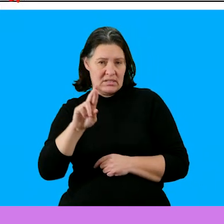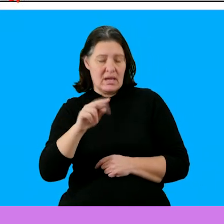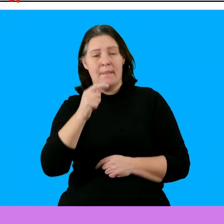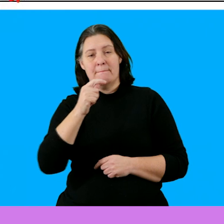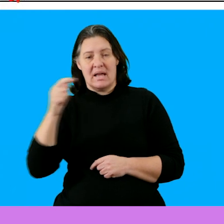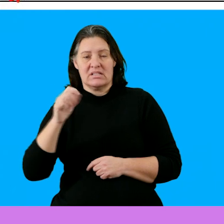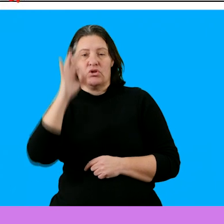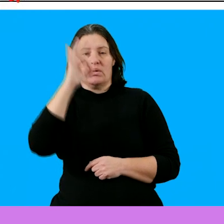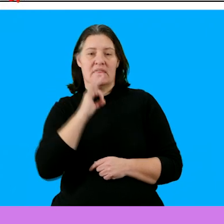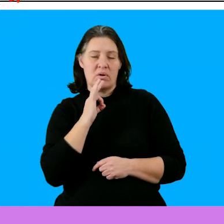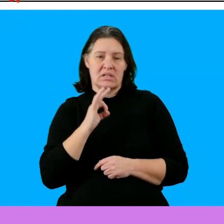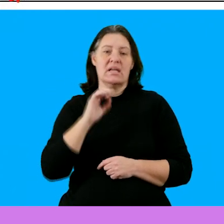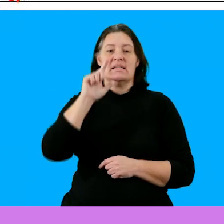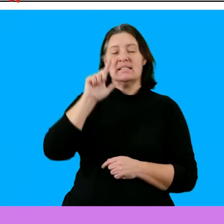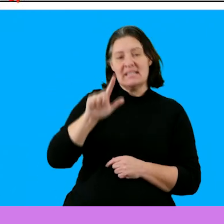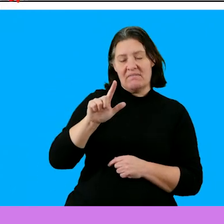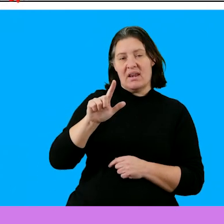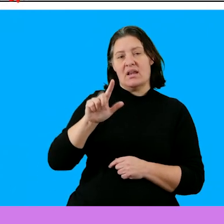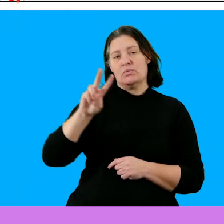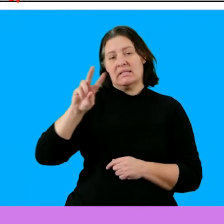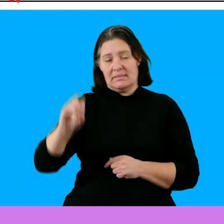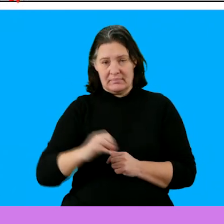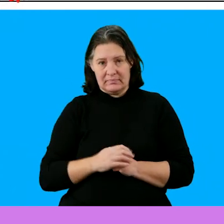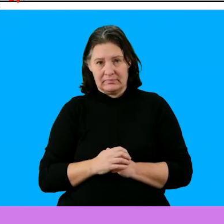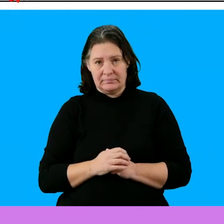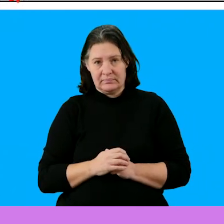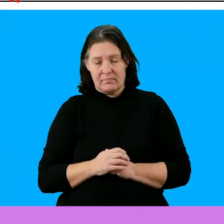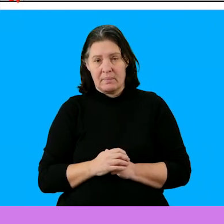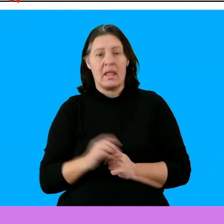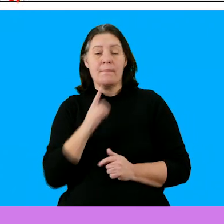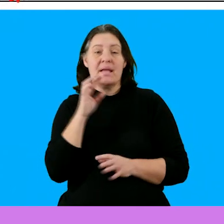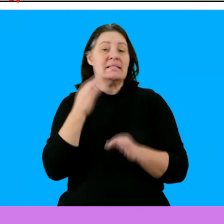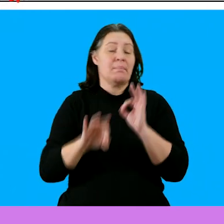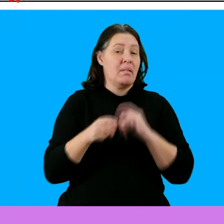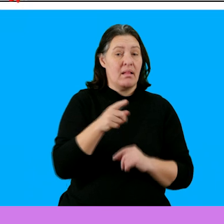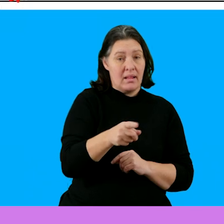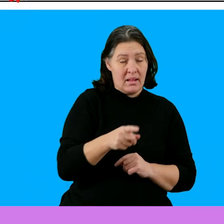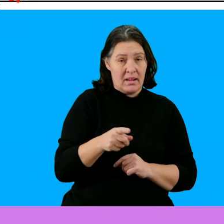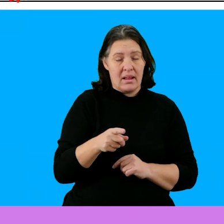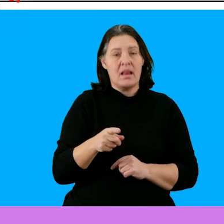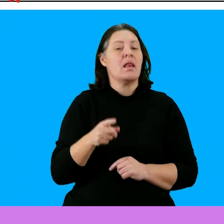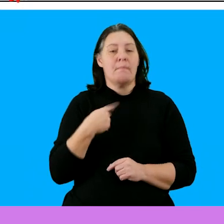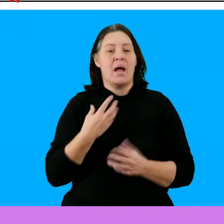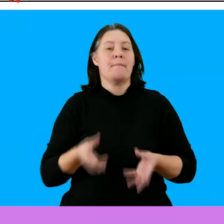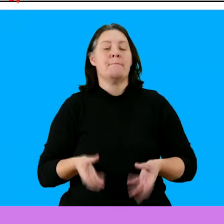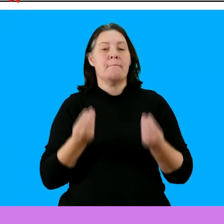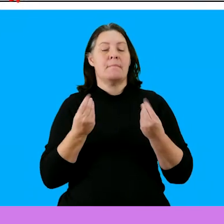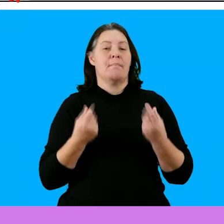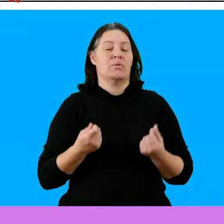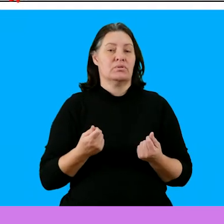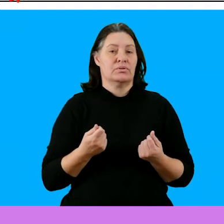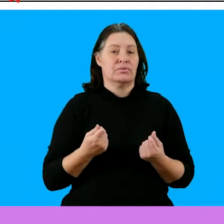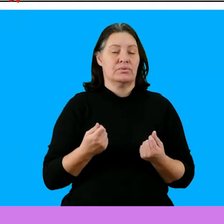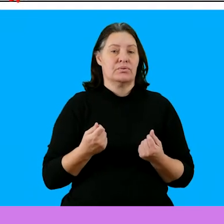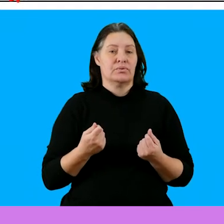13,635 Rand minus your 3,720. So when I simplify this, I will get an